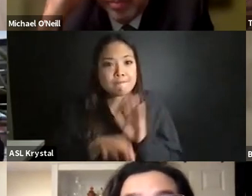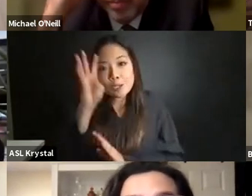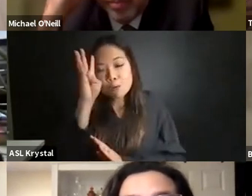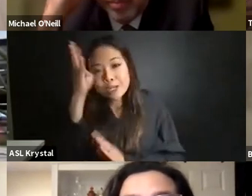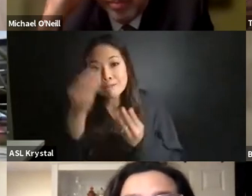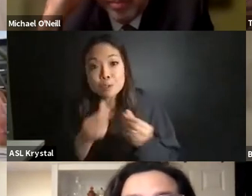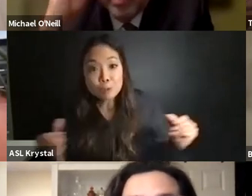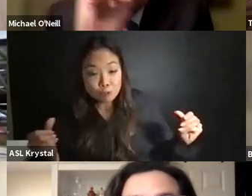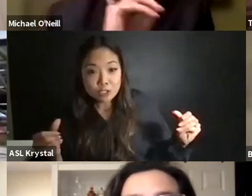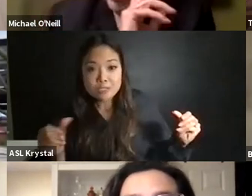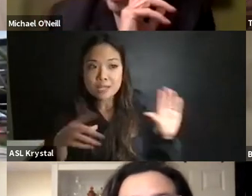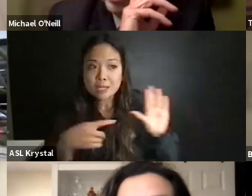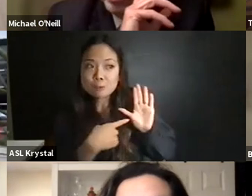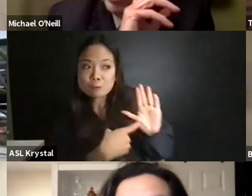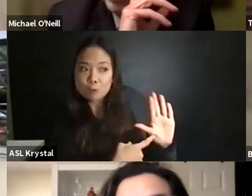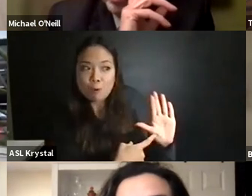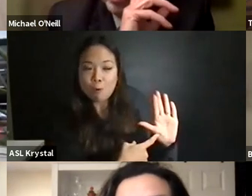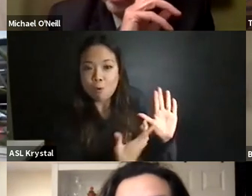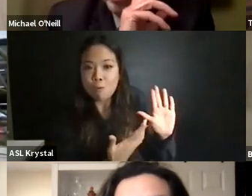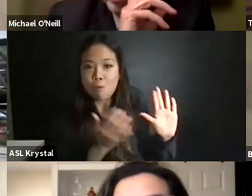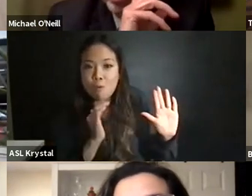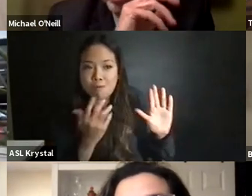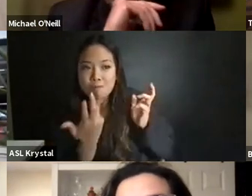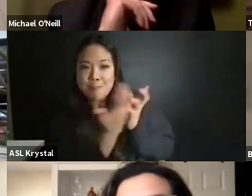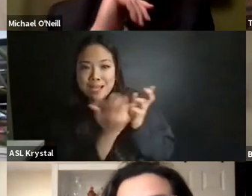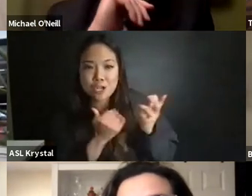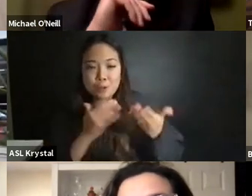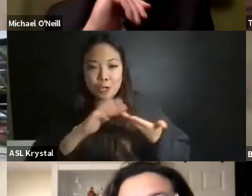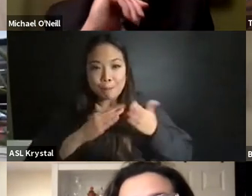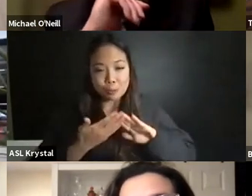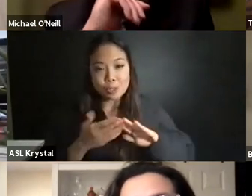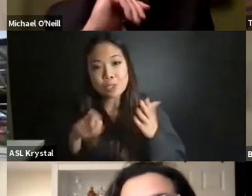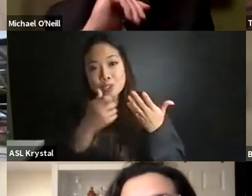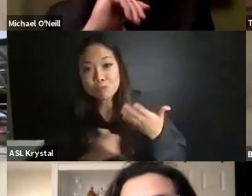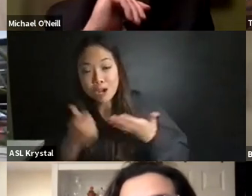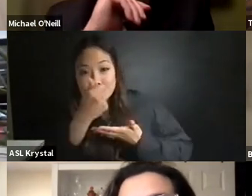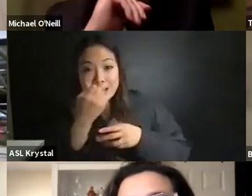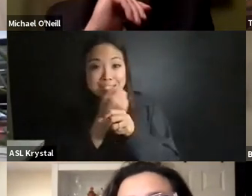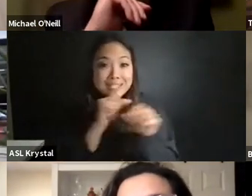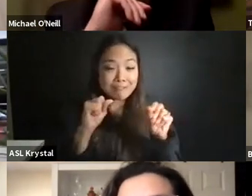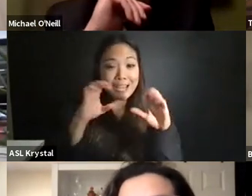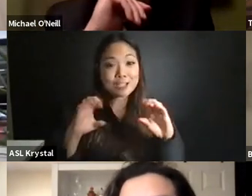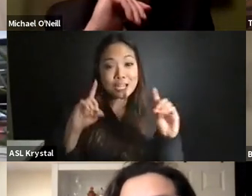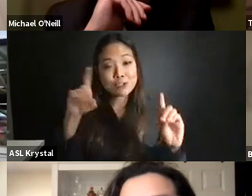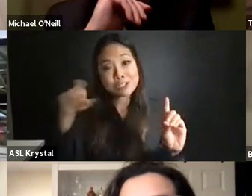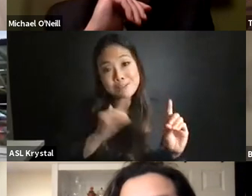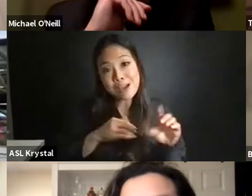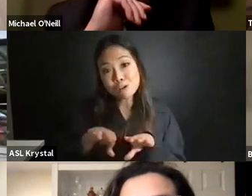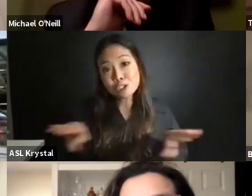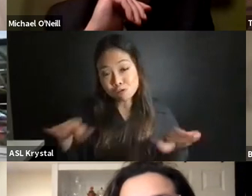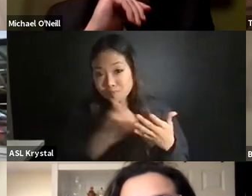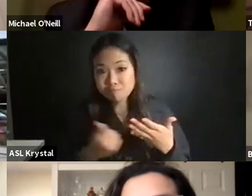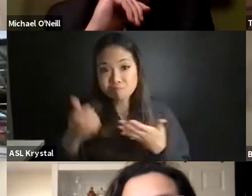reflective of our community we need to put the safety and educational needs of our children first particularly the most